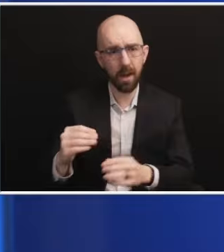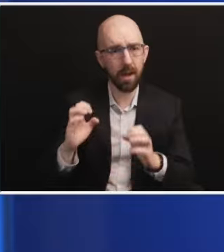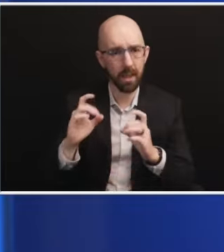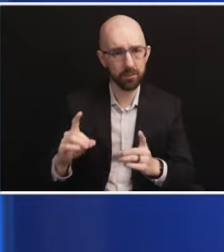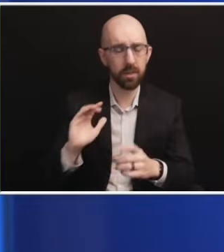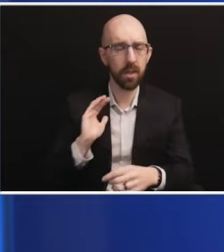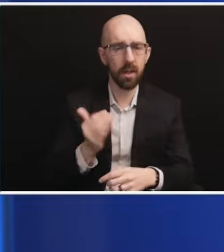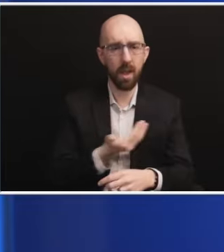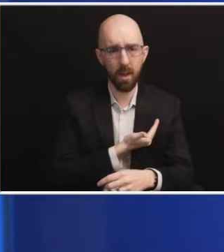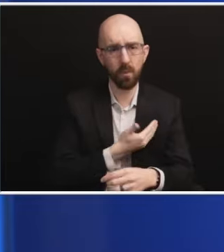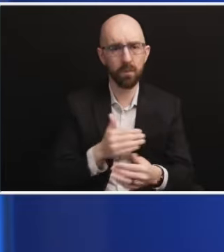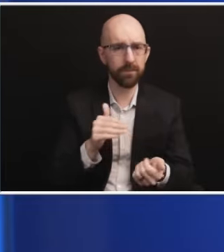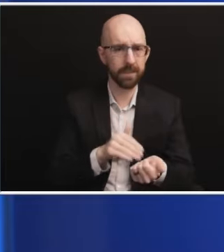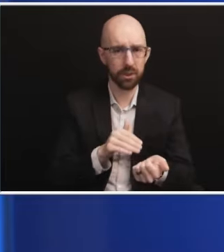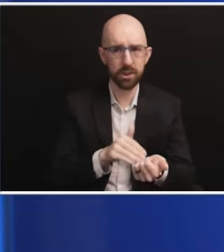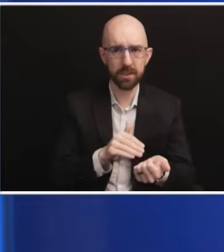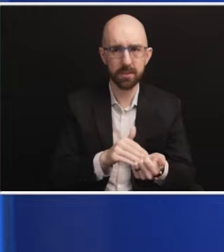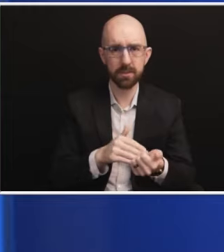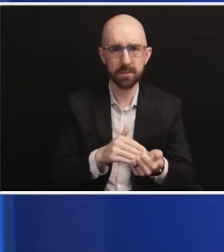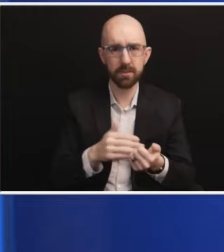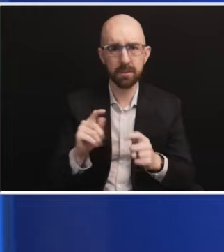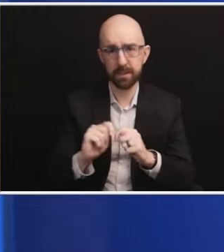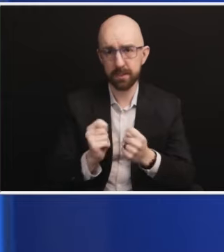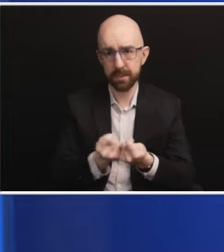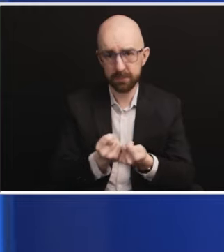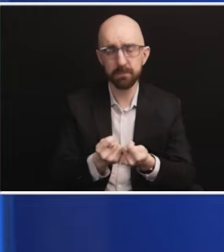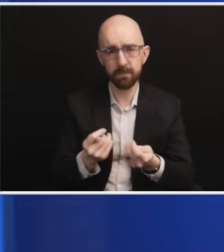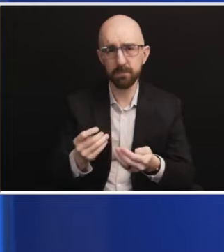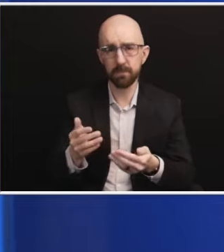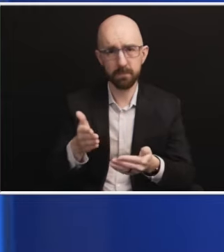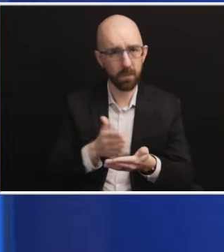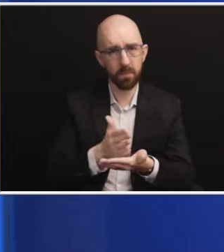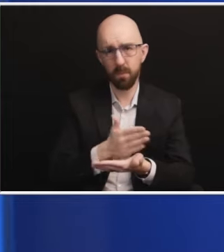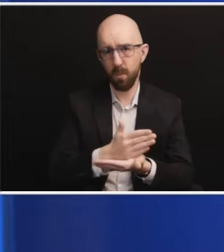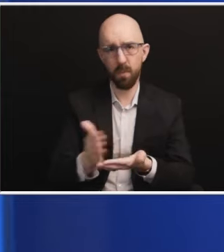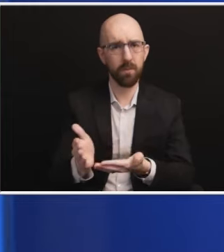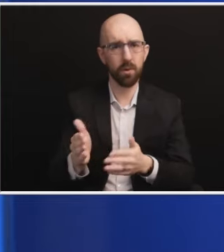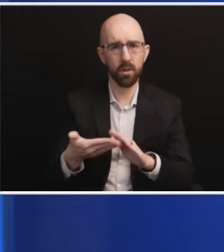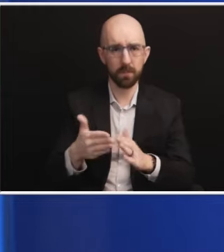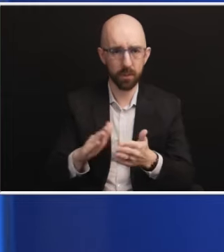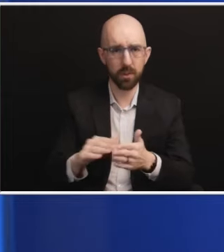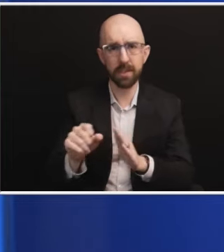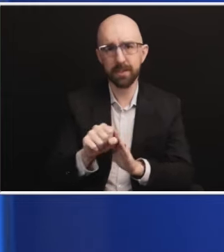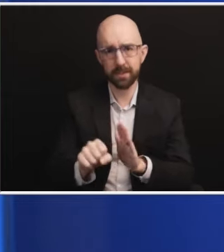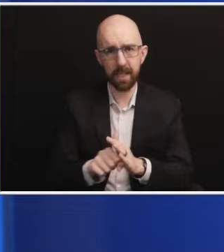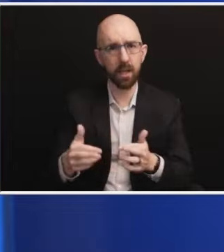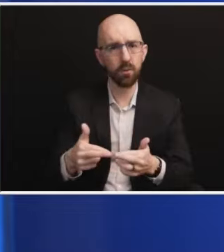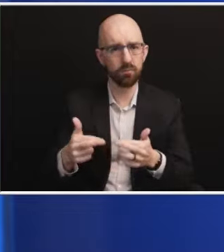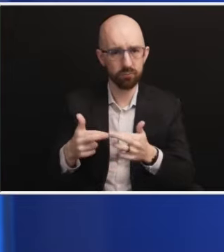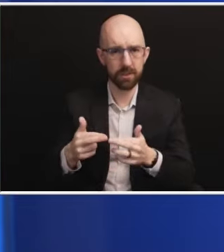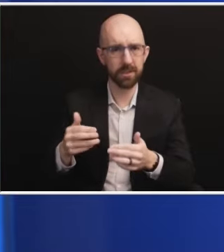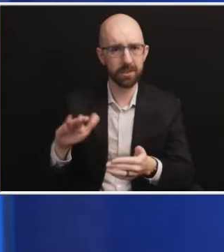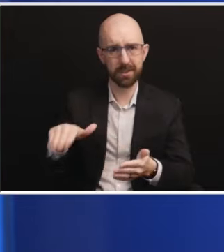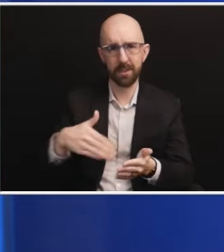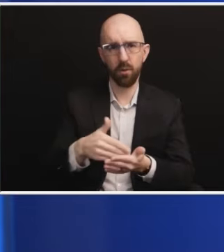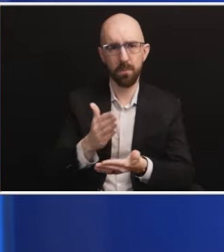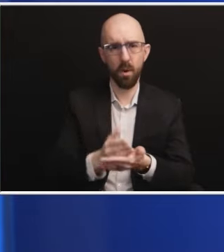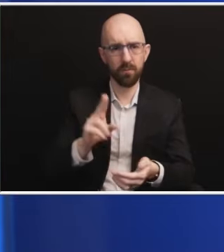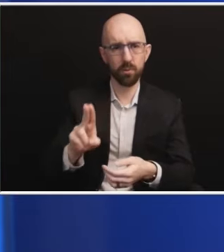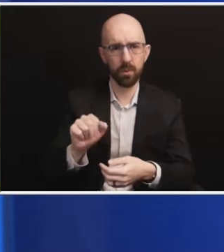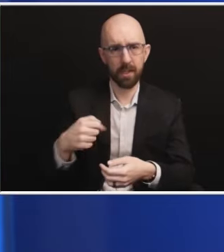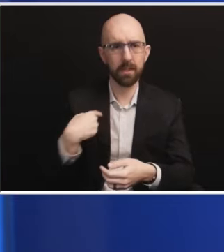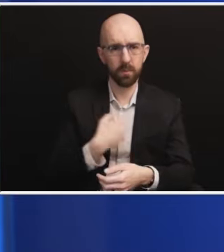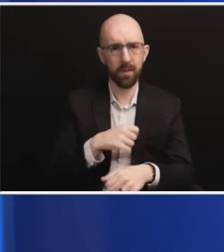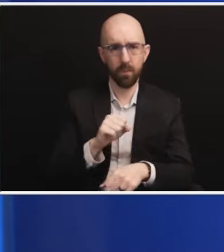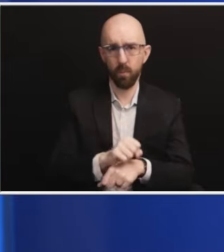our physician teams throughout the community, throughout our state and region in the central part of the United States. So we have work to be done there.